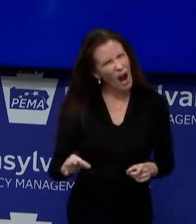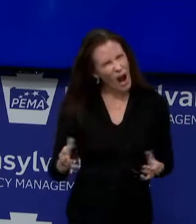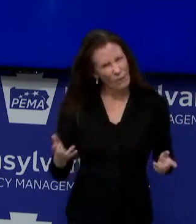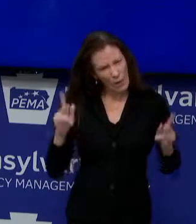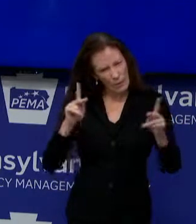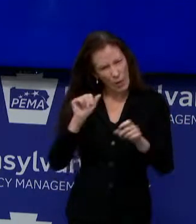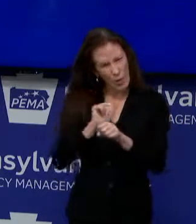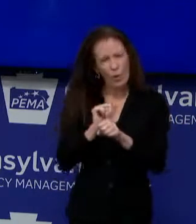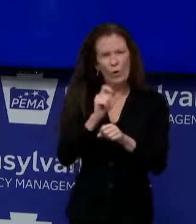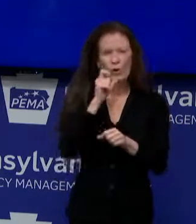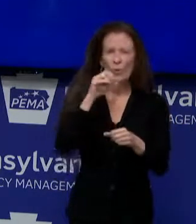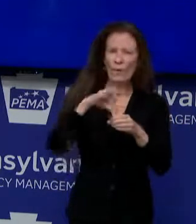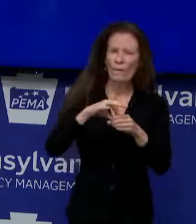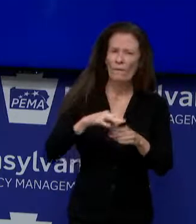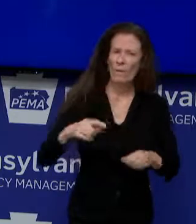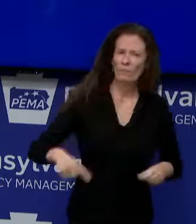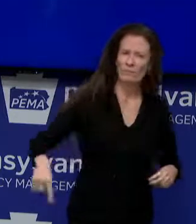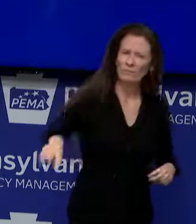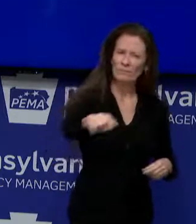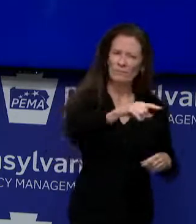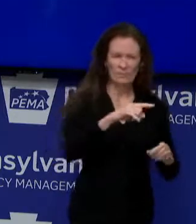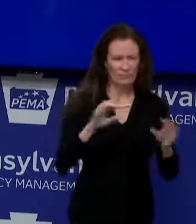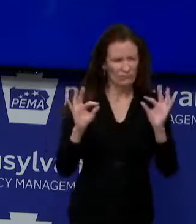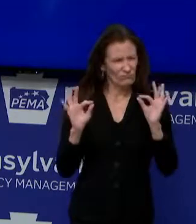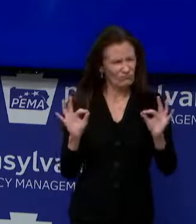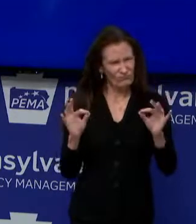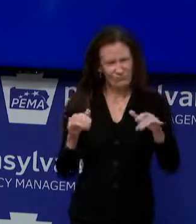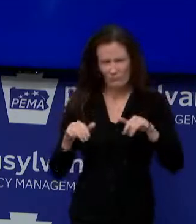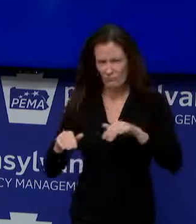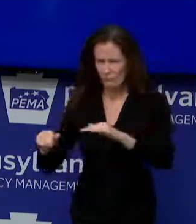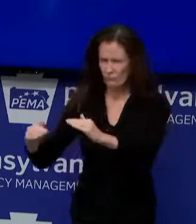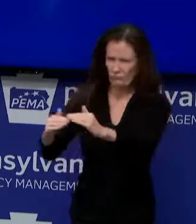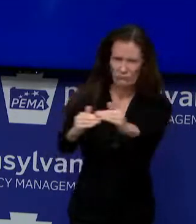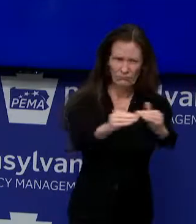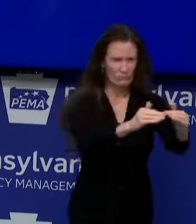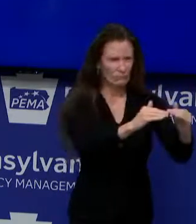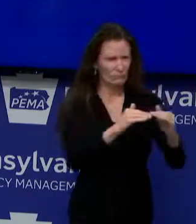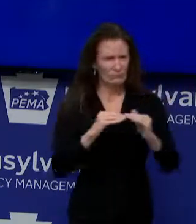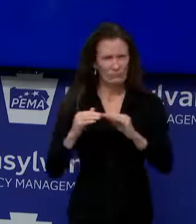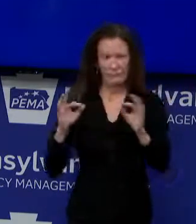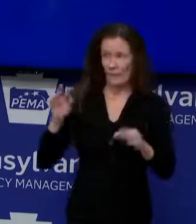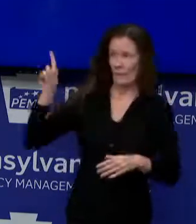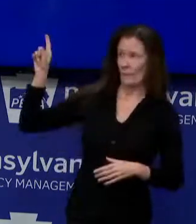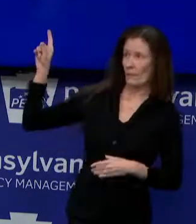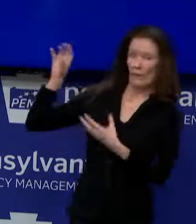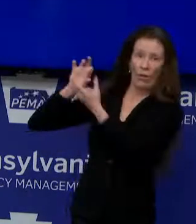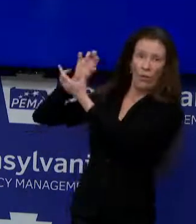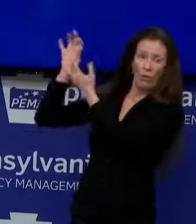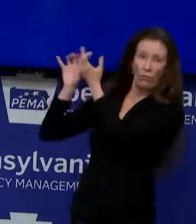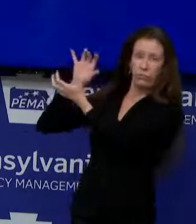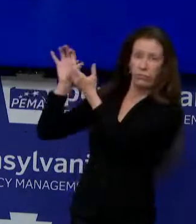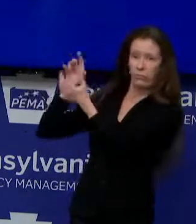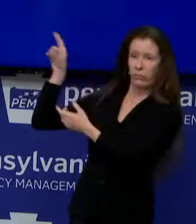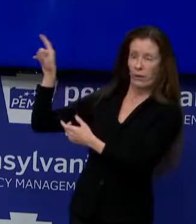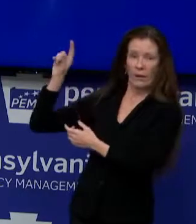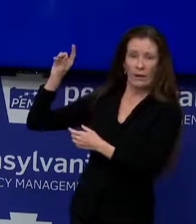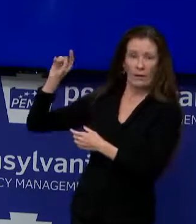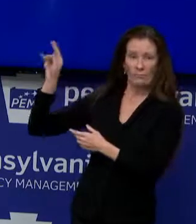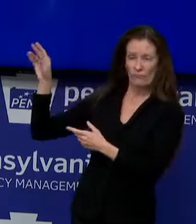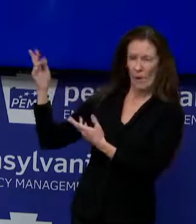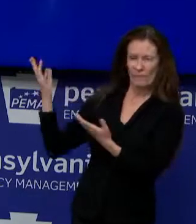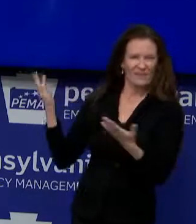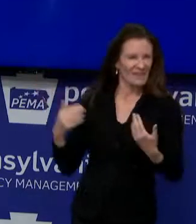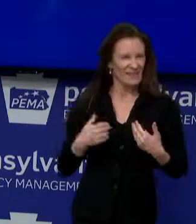officials in the country. Here's one with us today. And our Commonwealth has become a pioneer in election security and